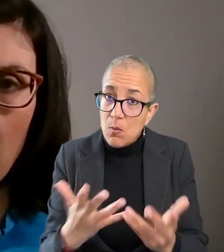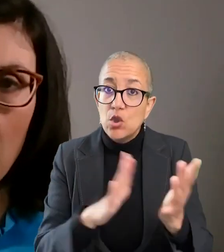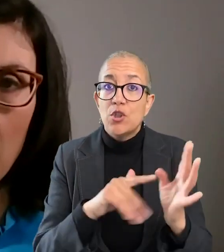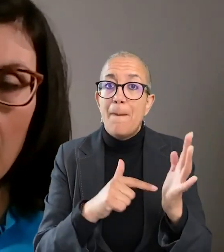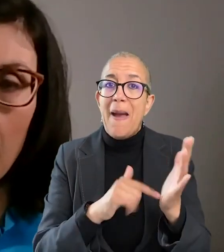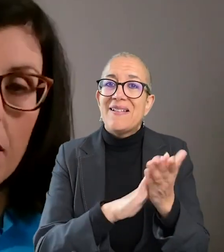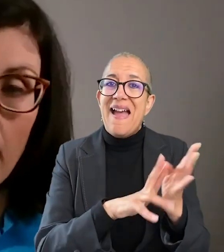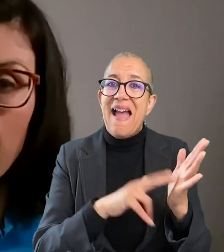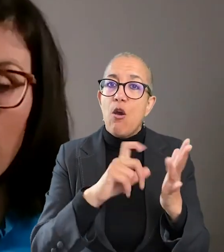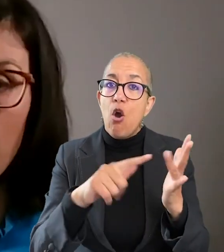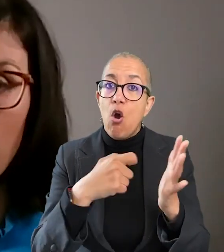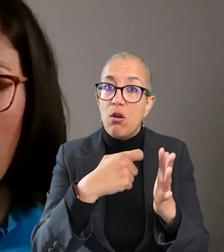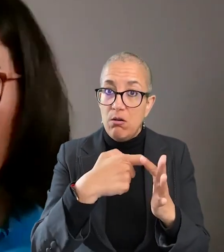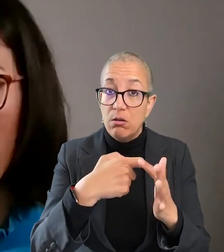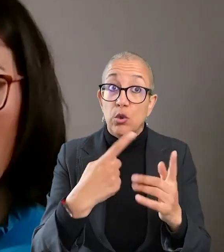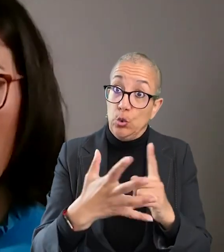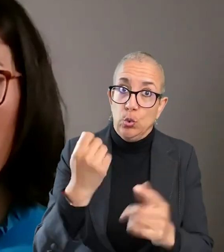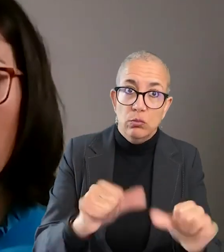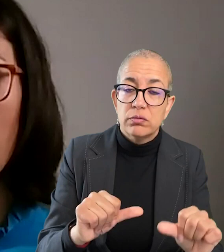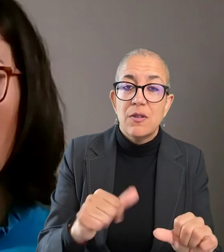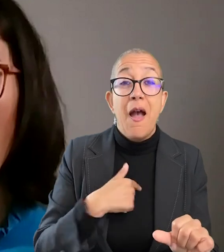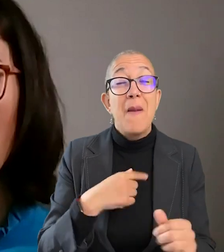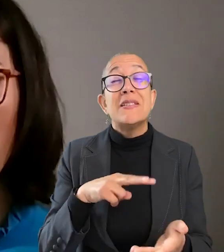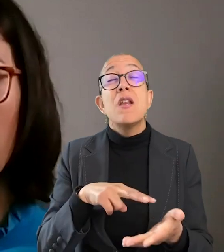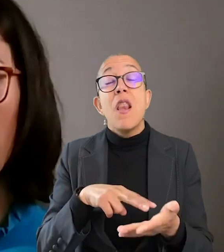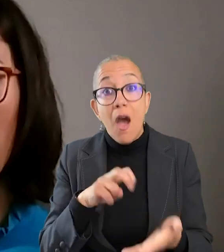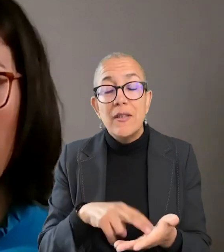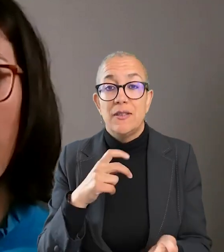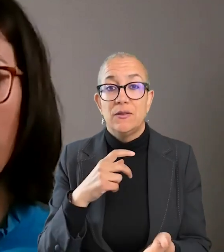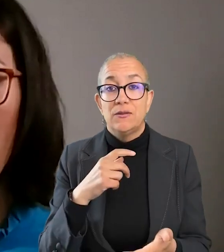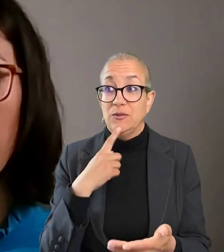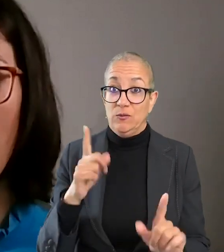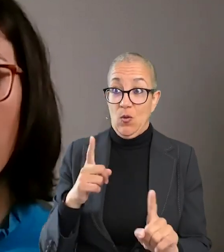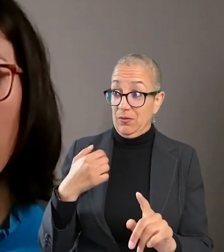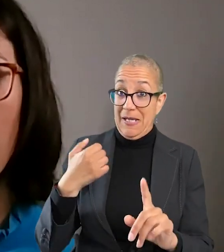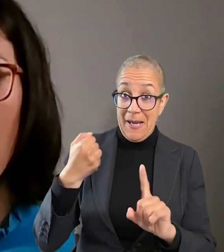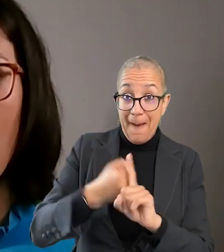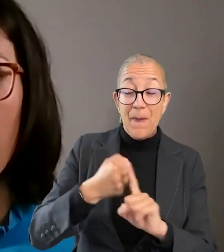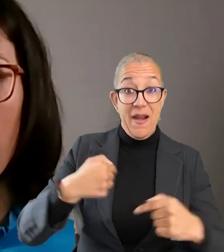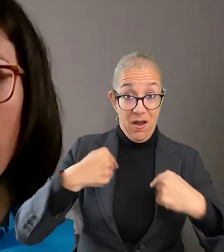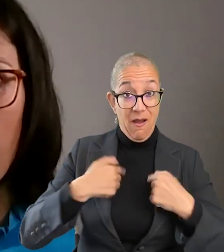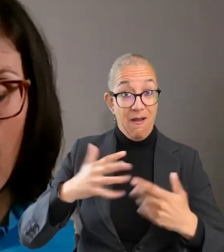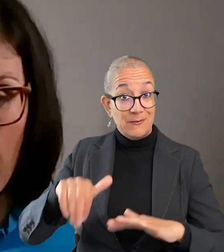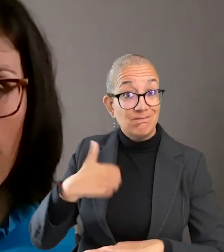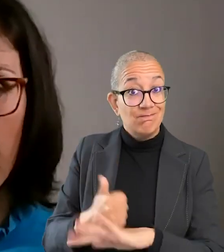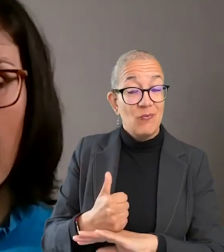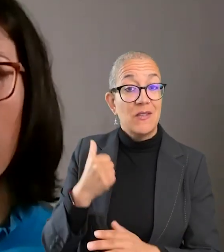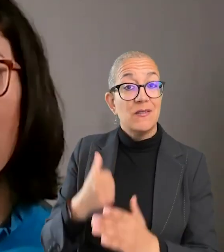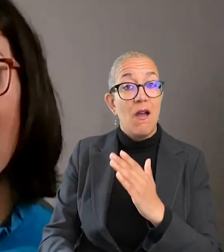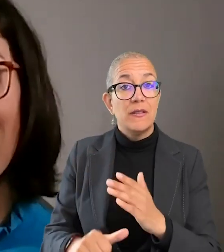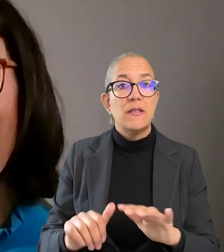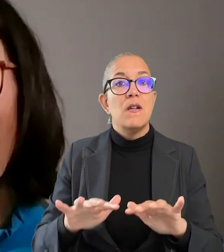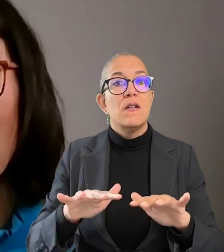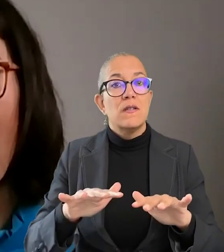it. And I'm delighted to say that as a result of this campaign that I started, the country now